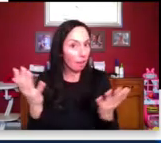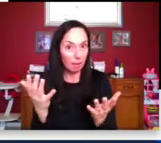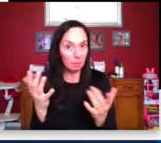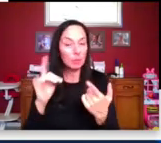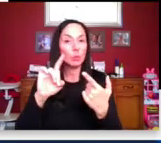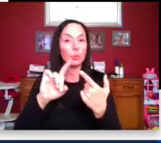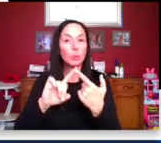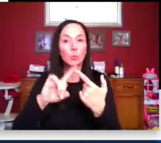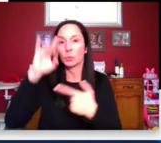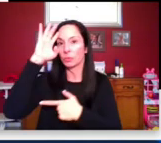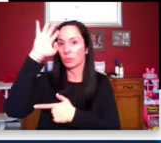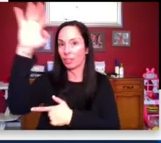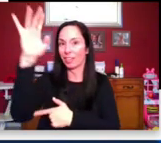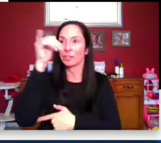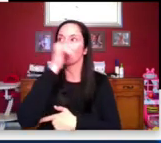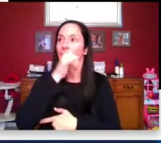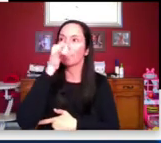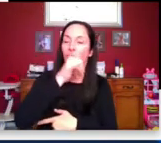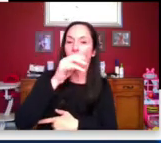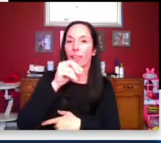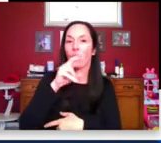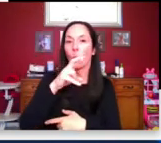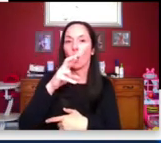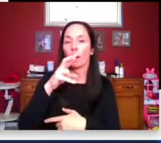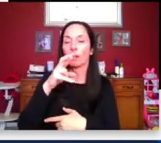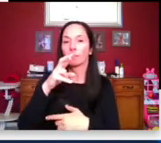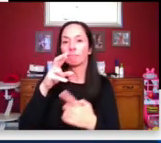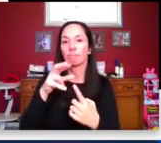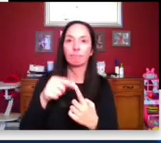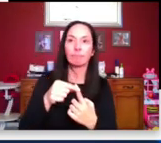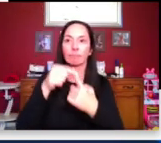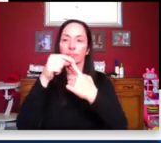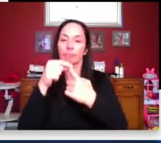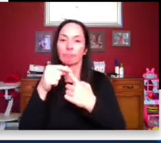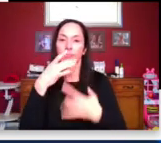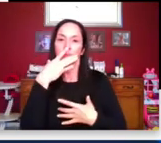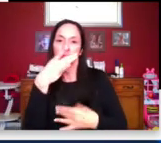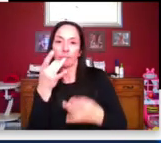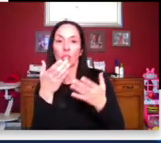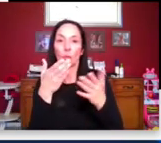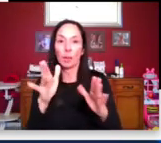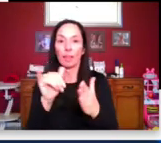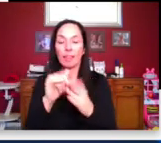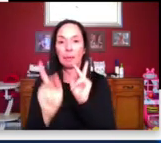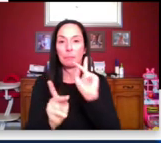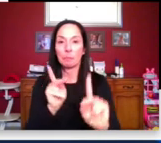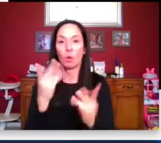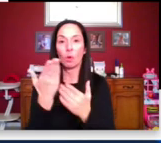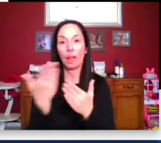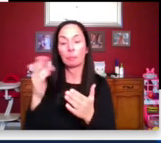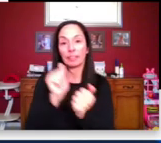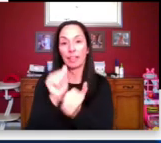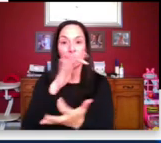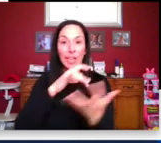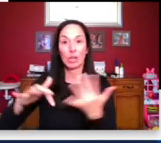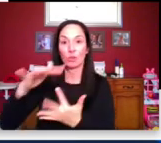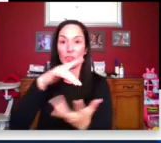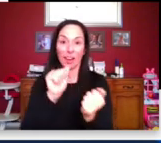to come up with silly or interesting ways that people or objects can interact.